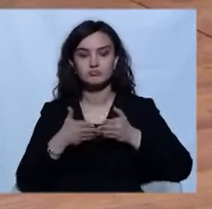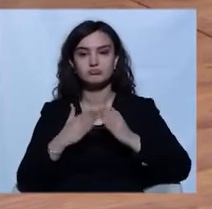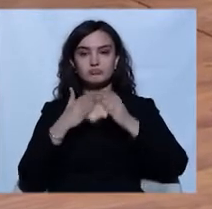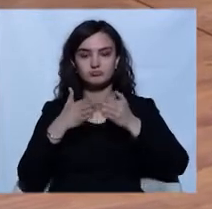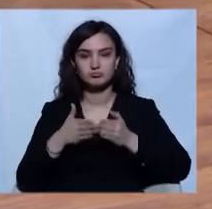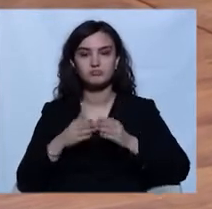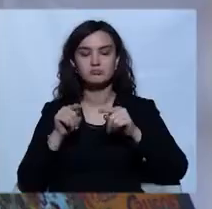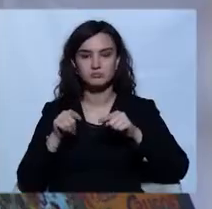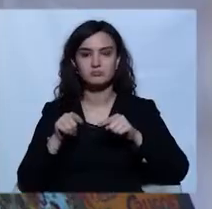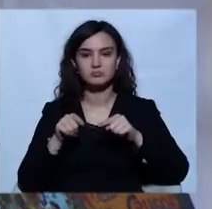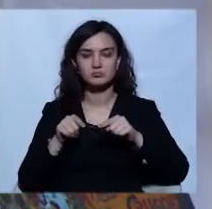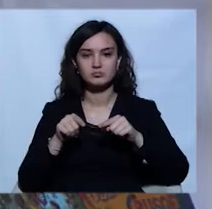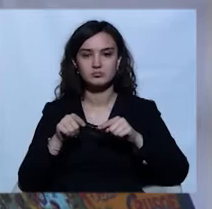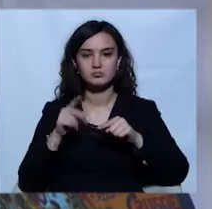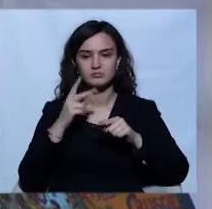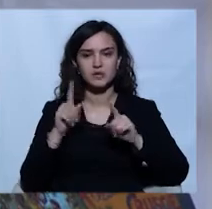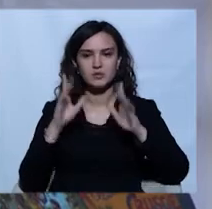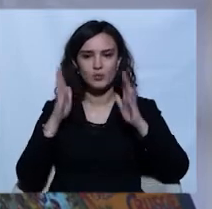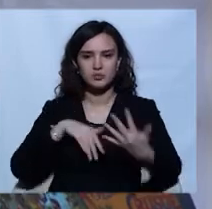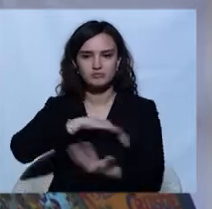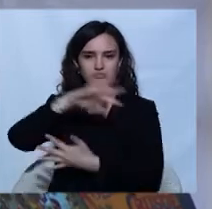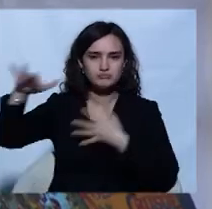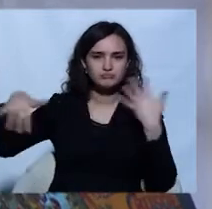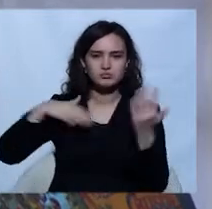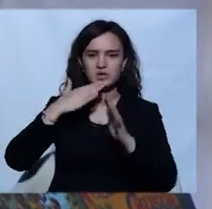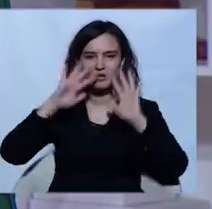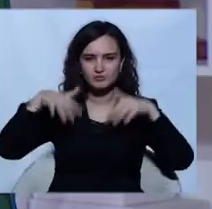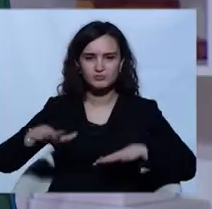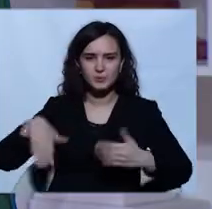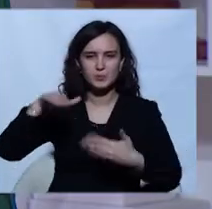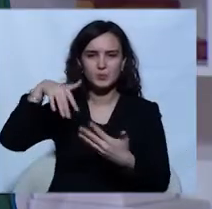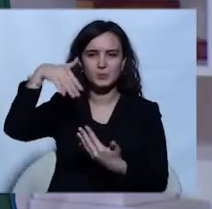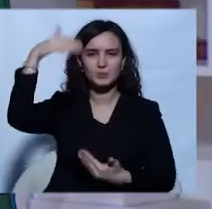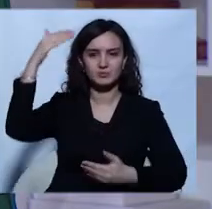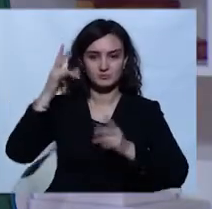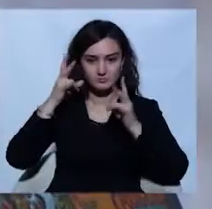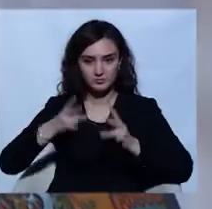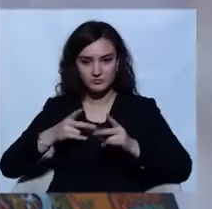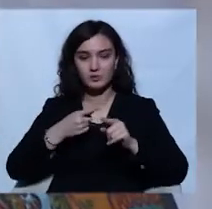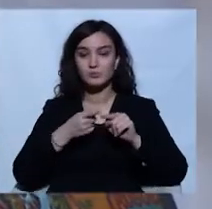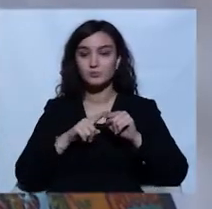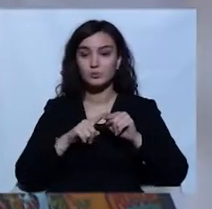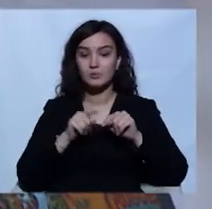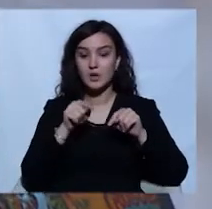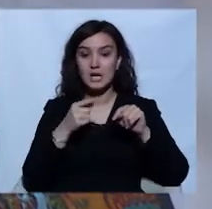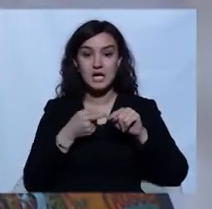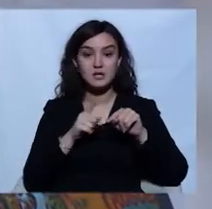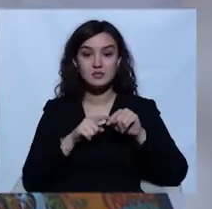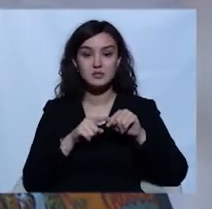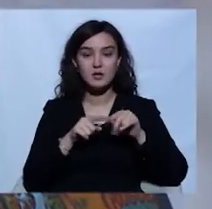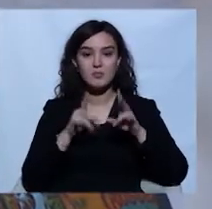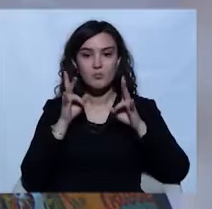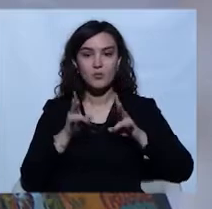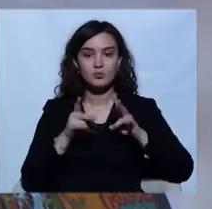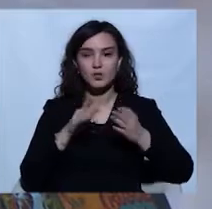pirates and a terrible storm. Talk about double trouble. Oof, really? And both those things leave